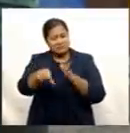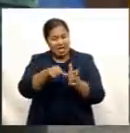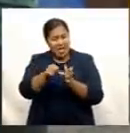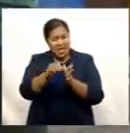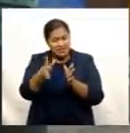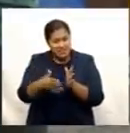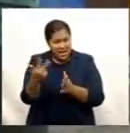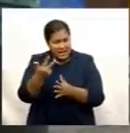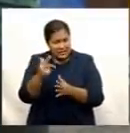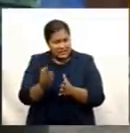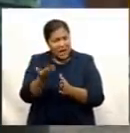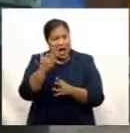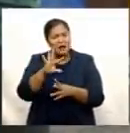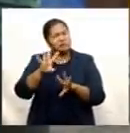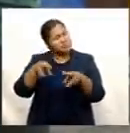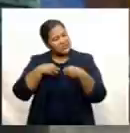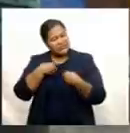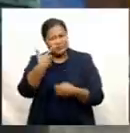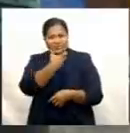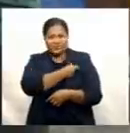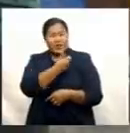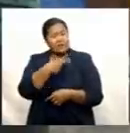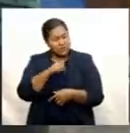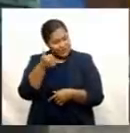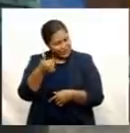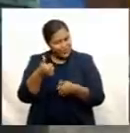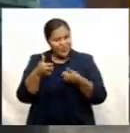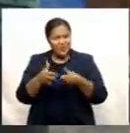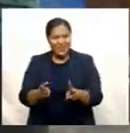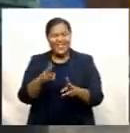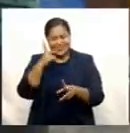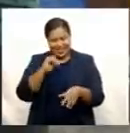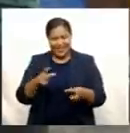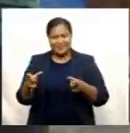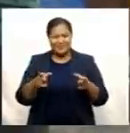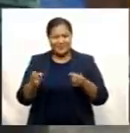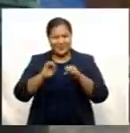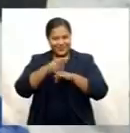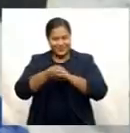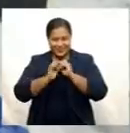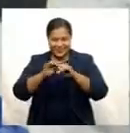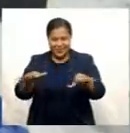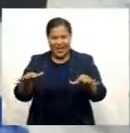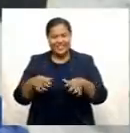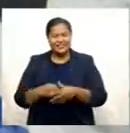get vaccinated, as it is an effective measure to contain the spread of COVID-19.